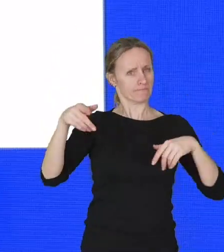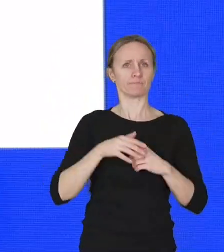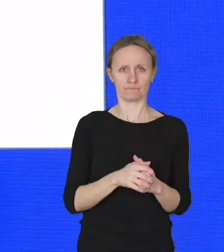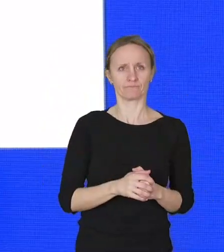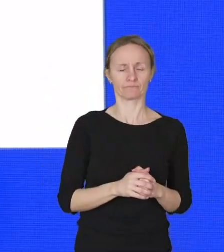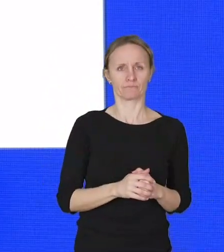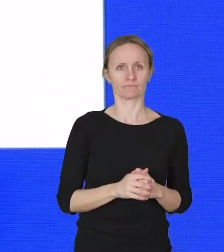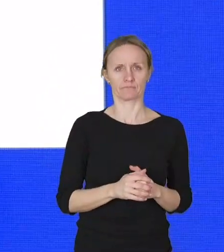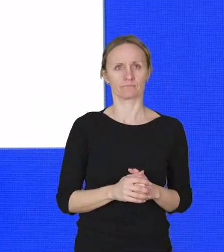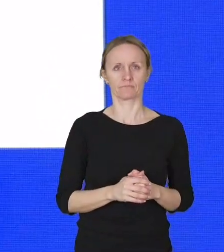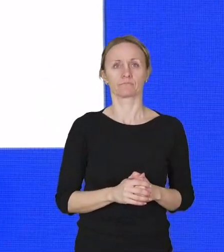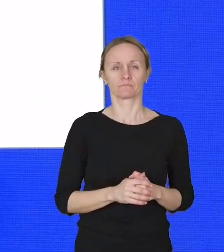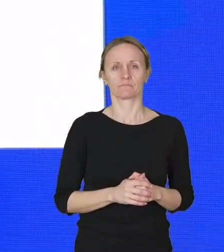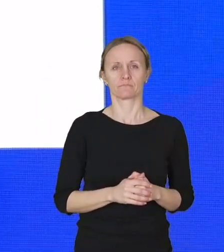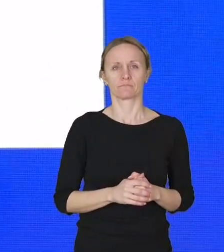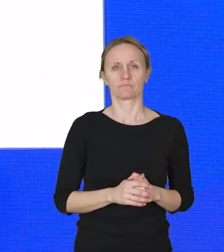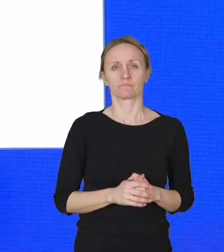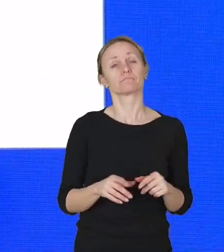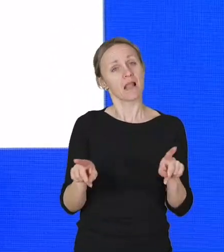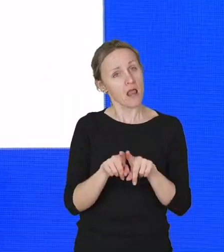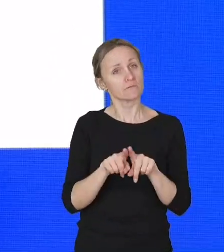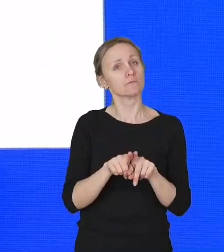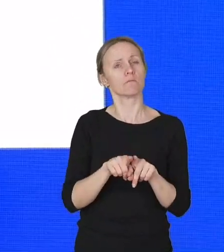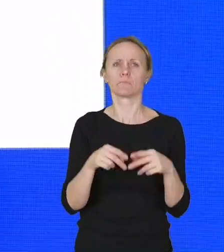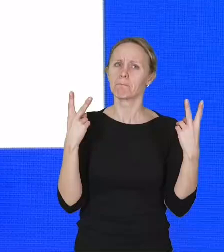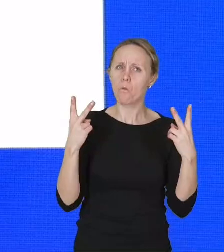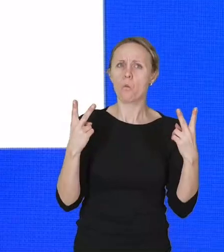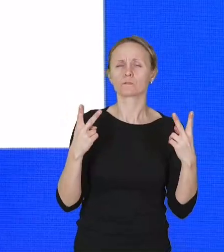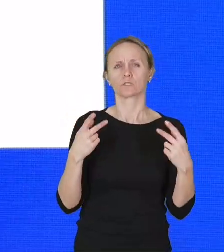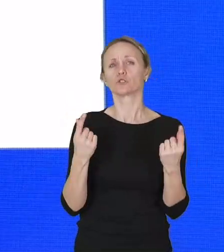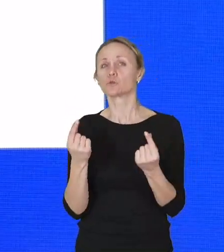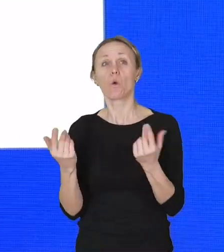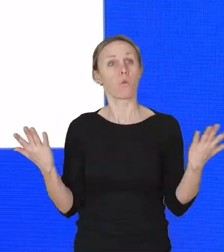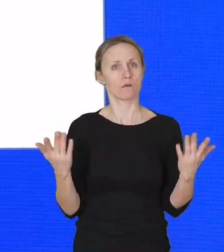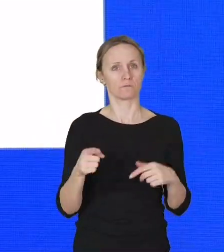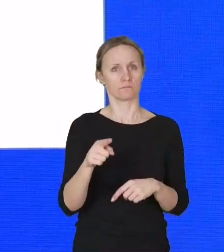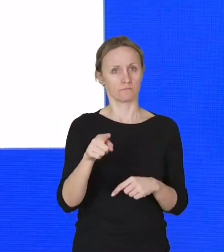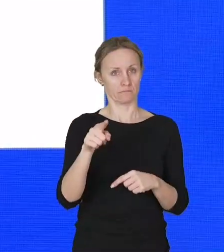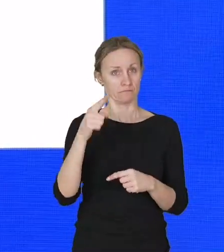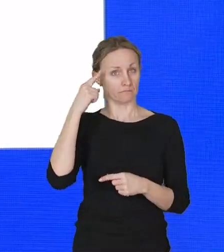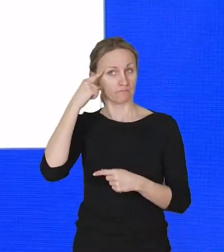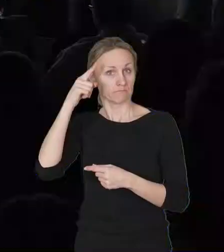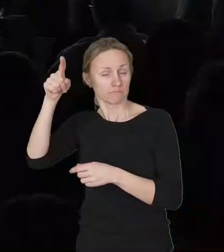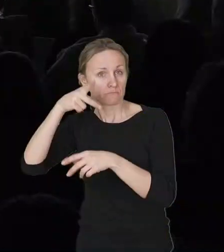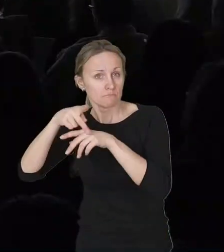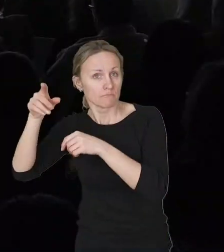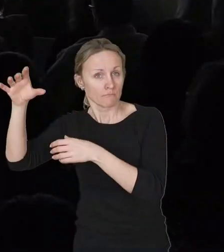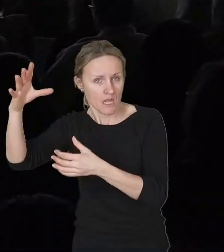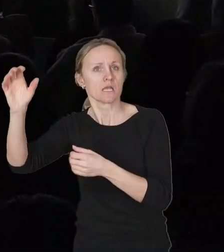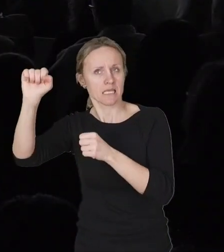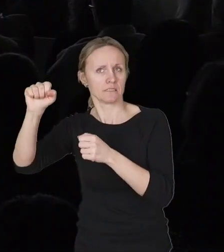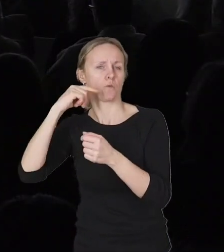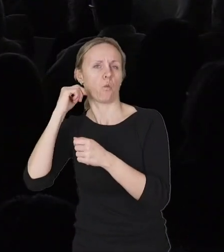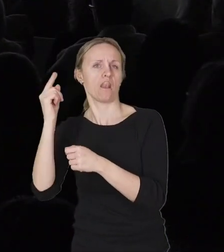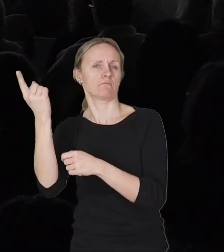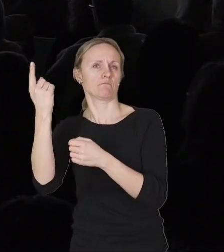rich, not in 100 years, but I want to be richer in 10 years, and how to do it. And that's hope. And as we listen